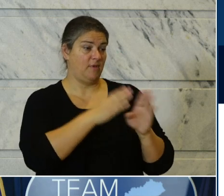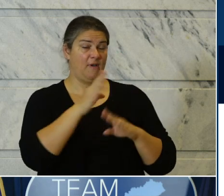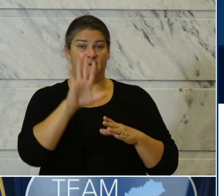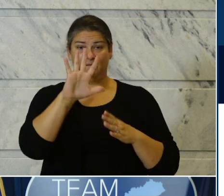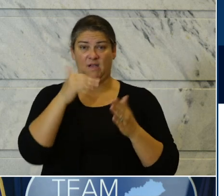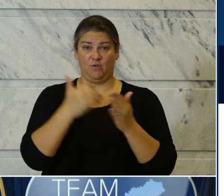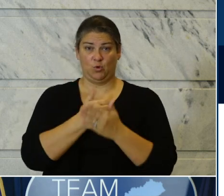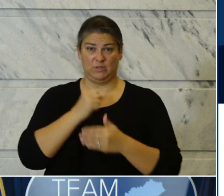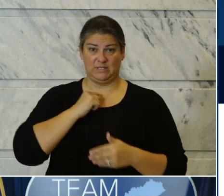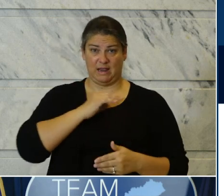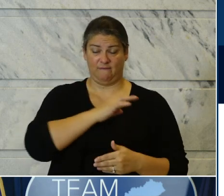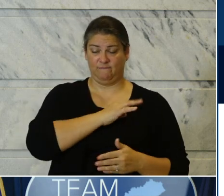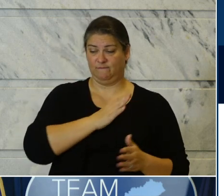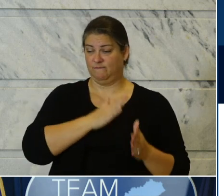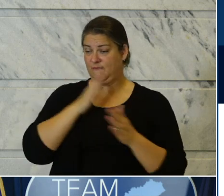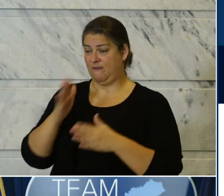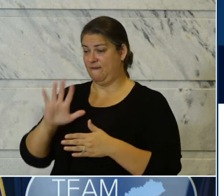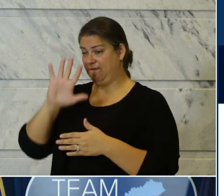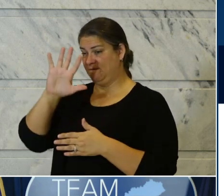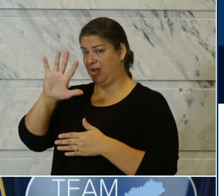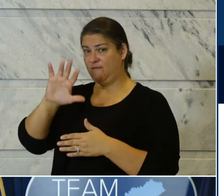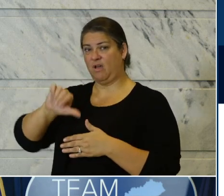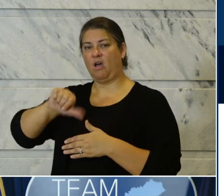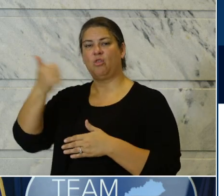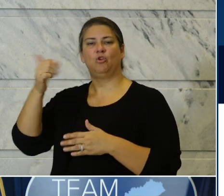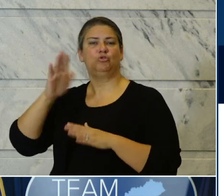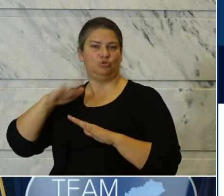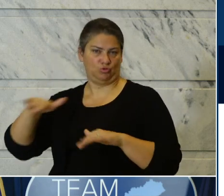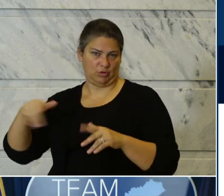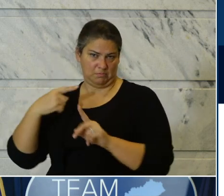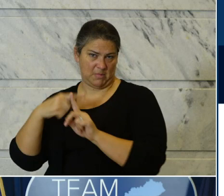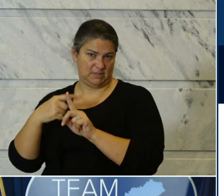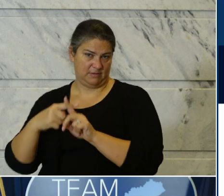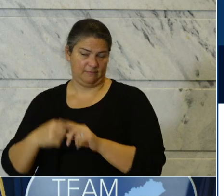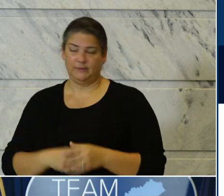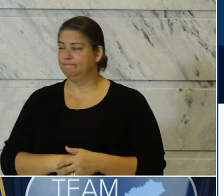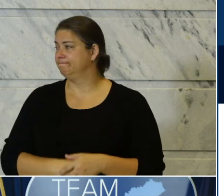staff, 5 additional children.